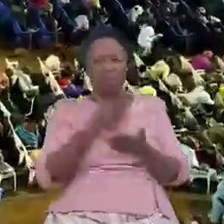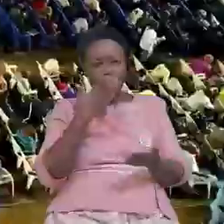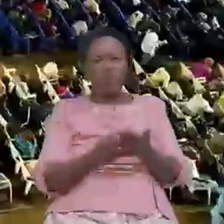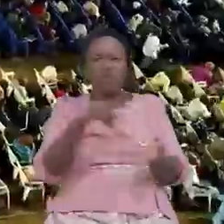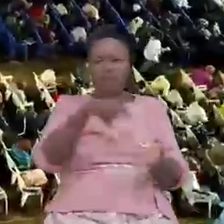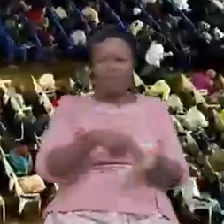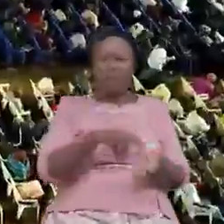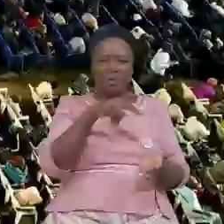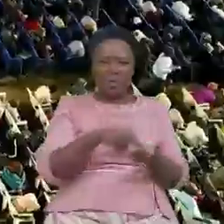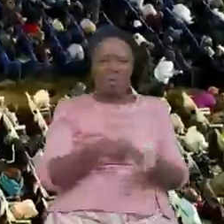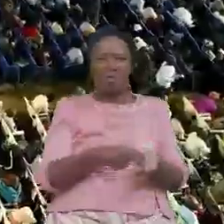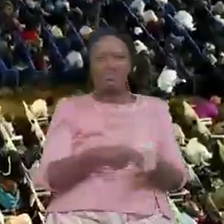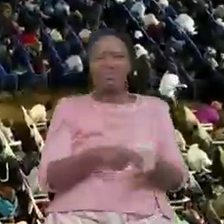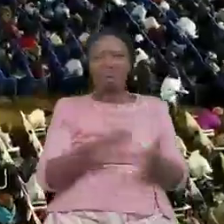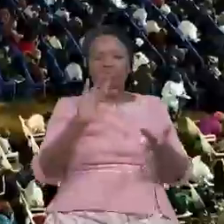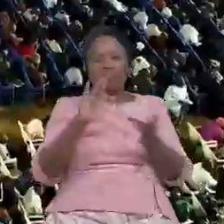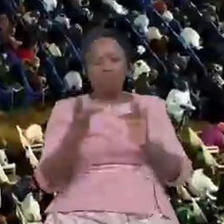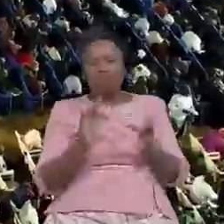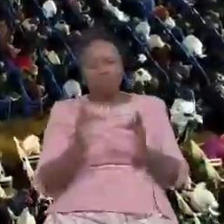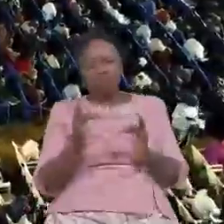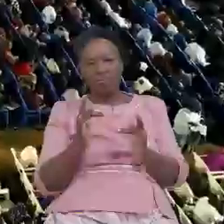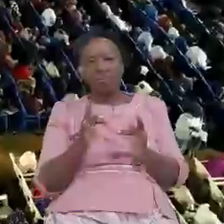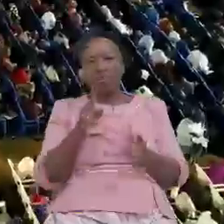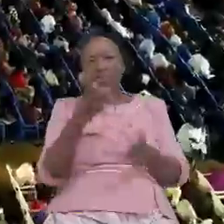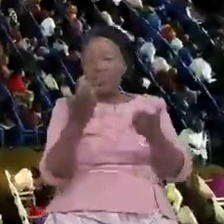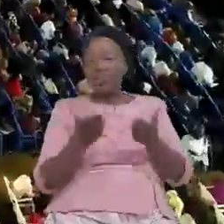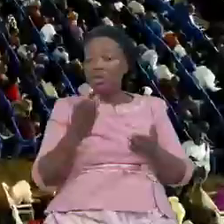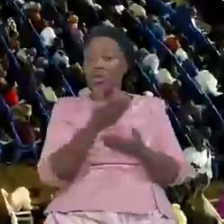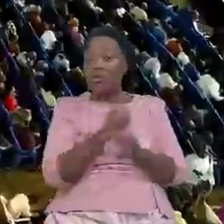up. Online, you want salvation,